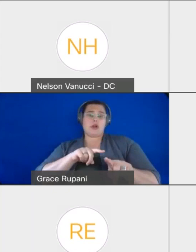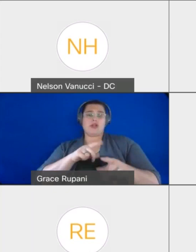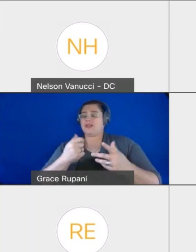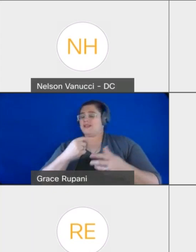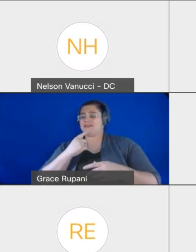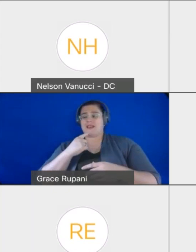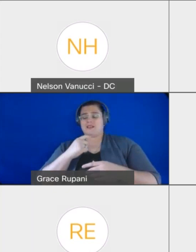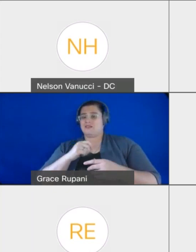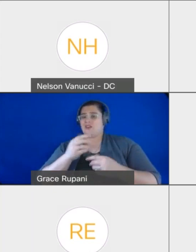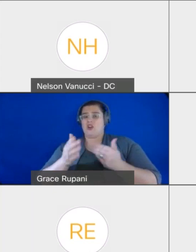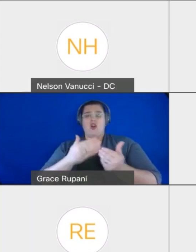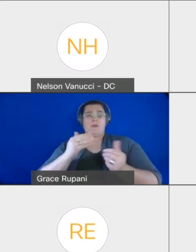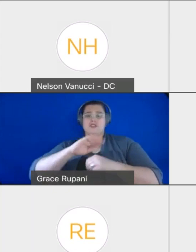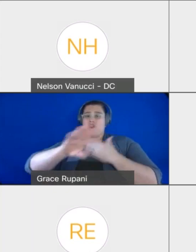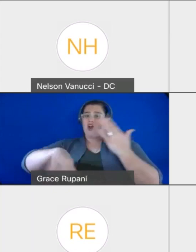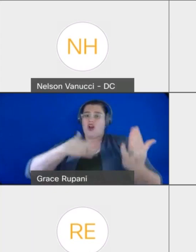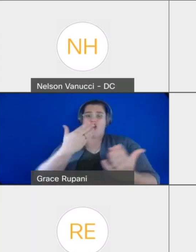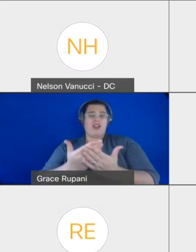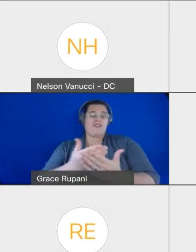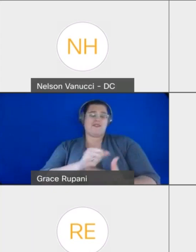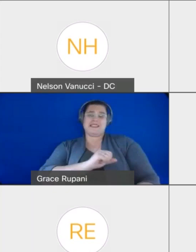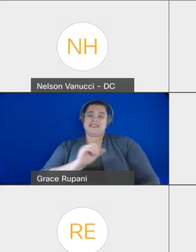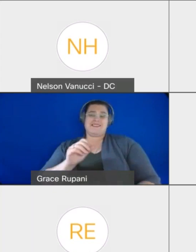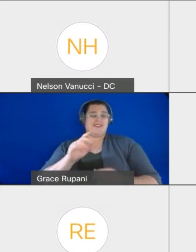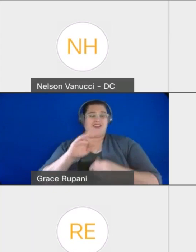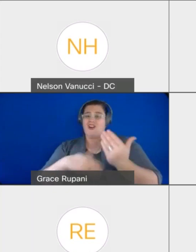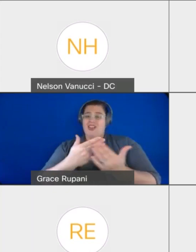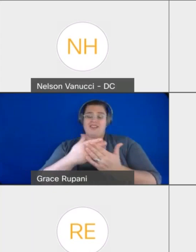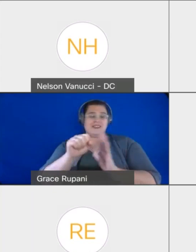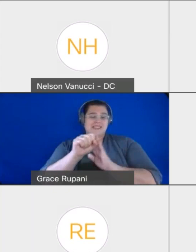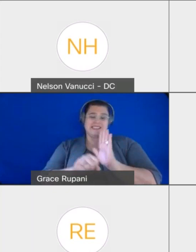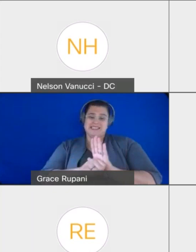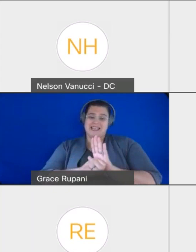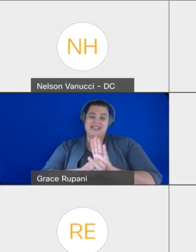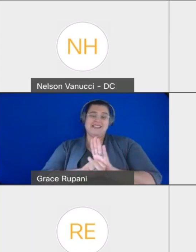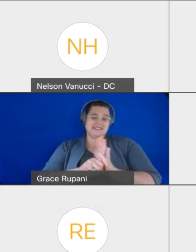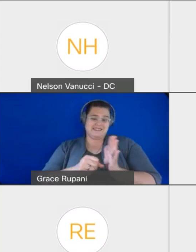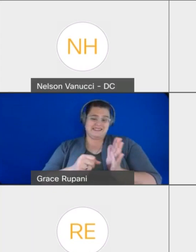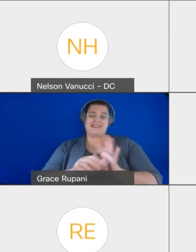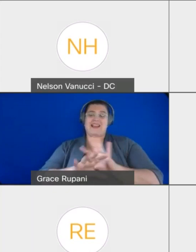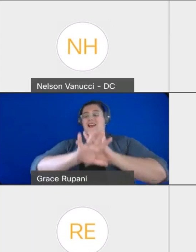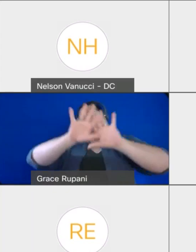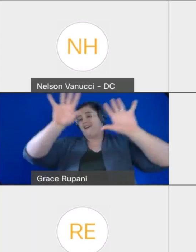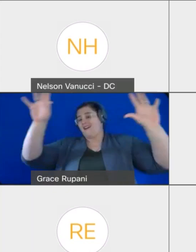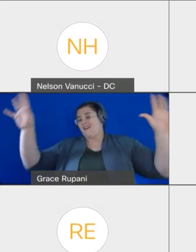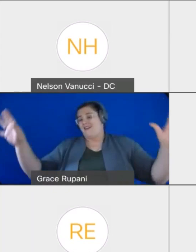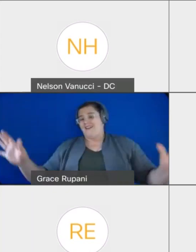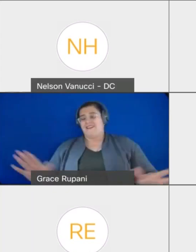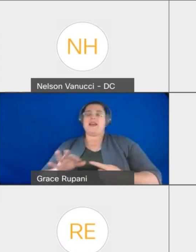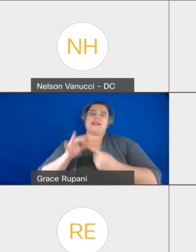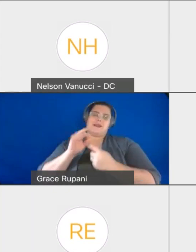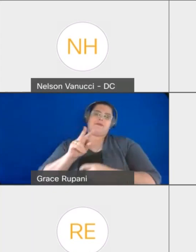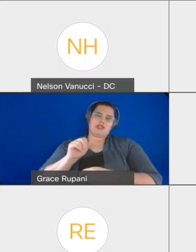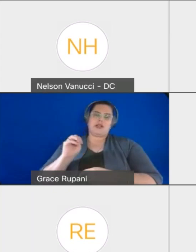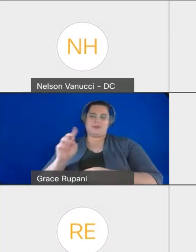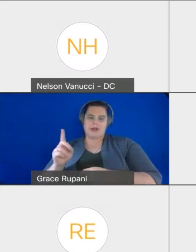union, I will say, except Virginia or Maryland, but there is a list of those states on the mayor's website.